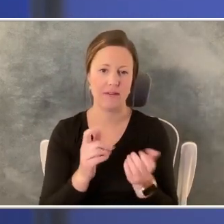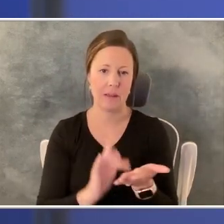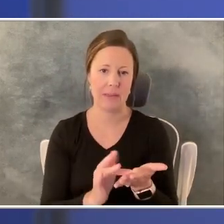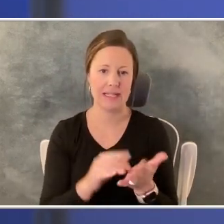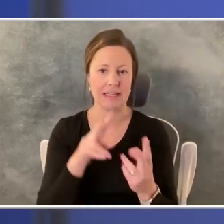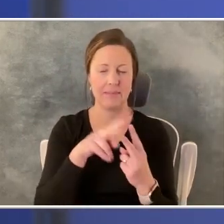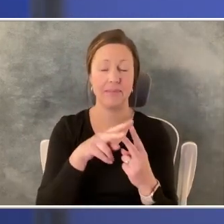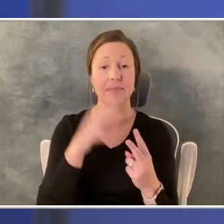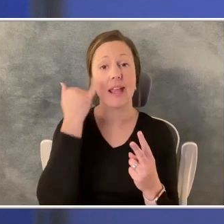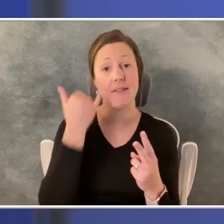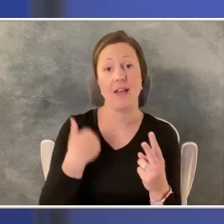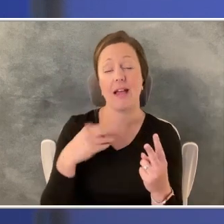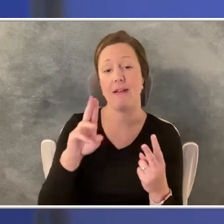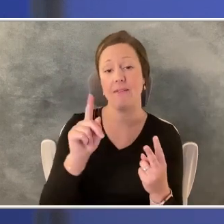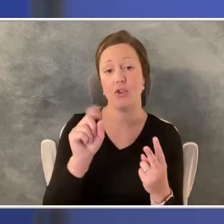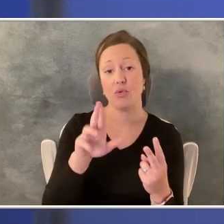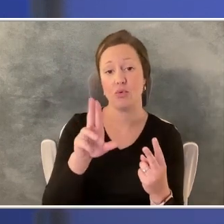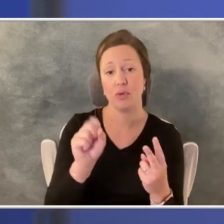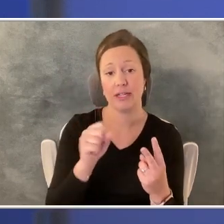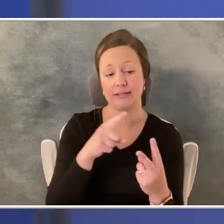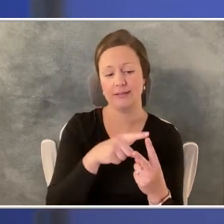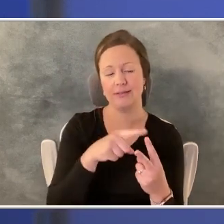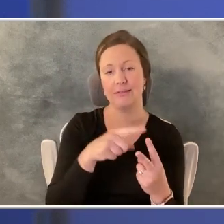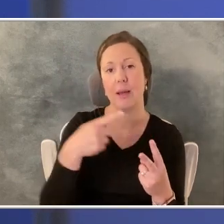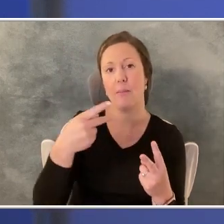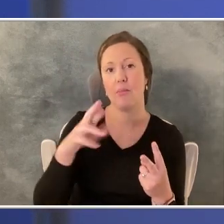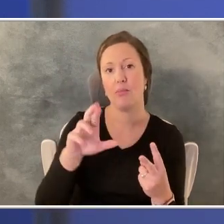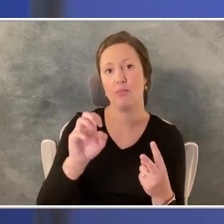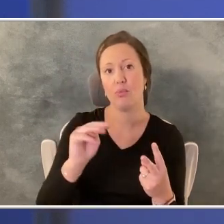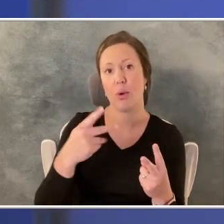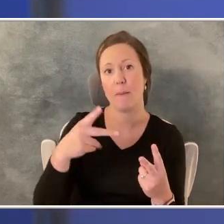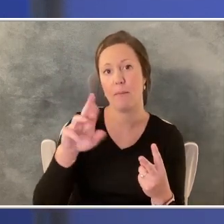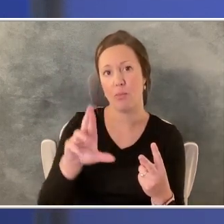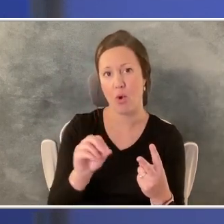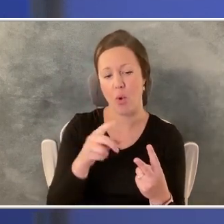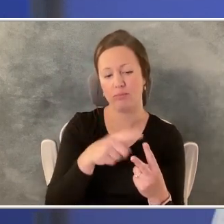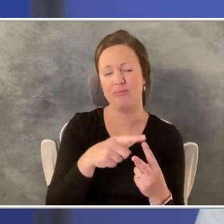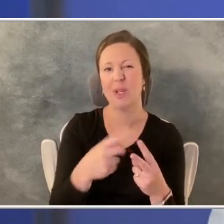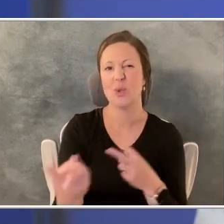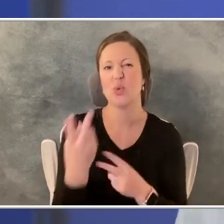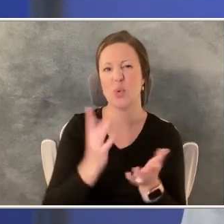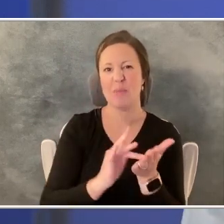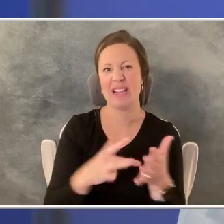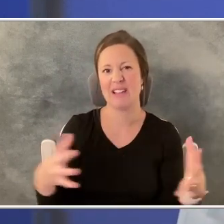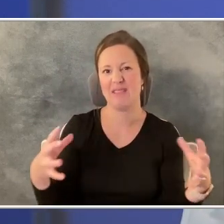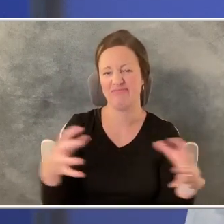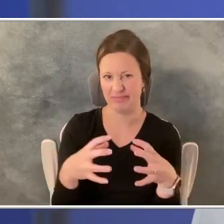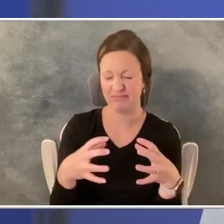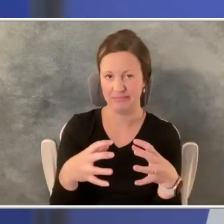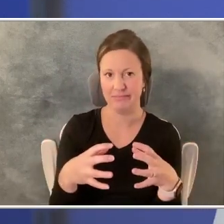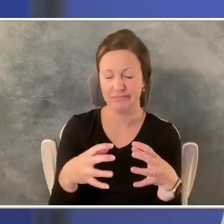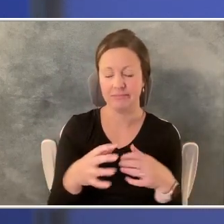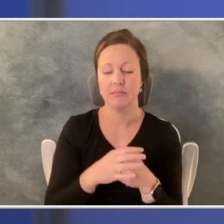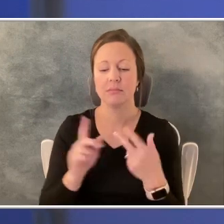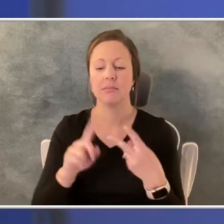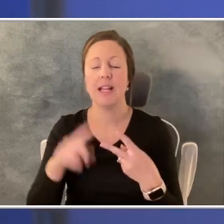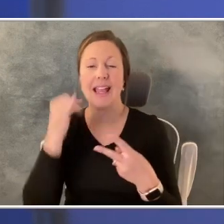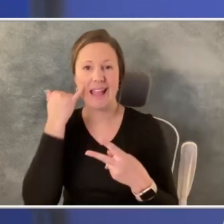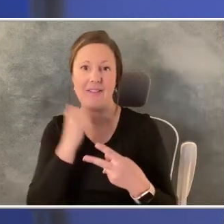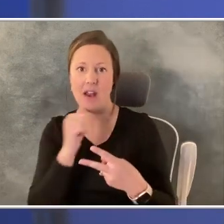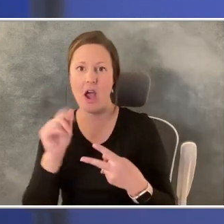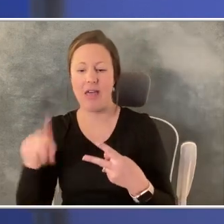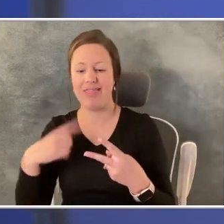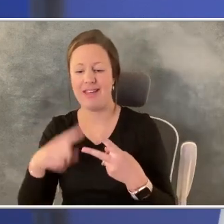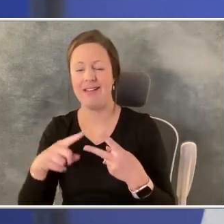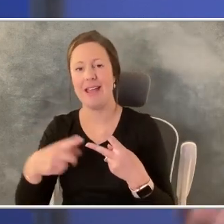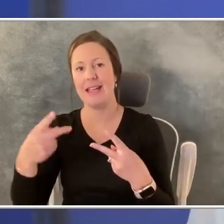got something called Prempro, which was Premarin plus medroxyprogesterone acetate, and if you didn't, you just did Premarin alone. And